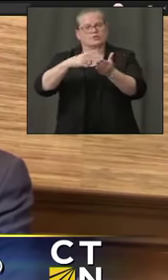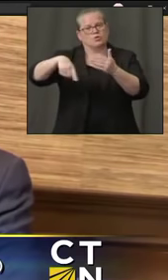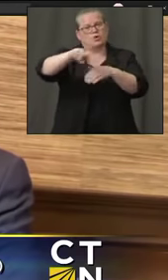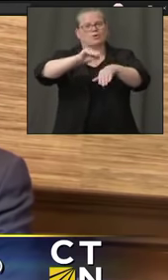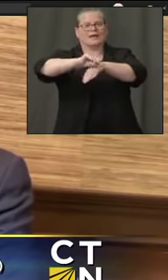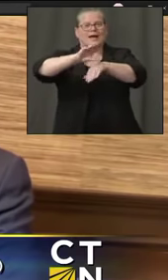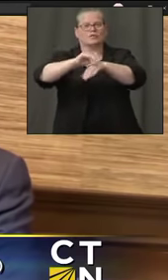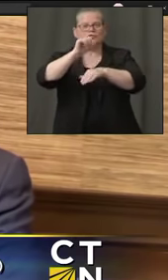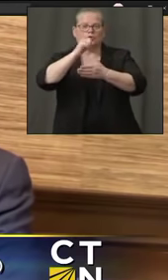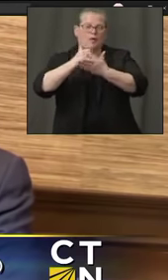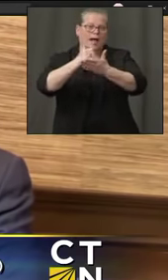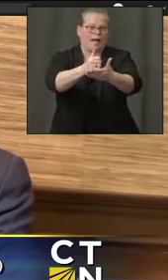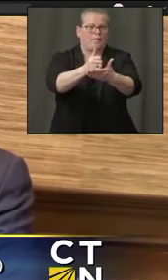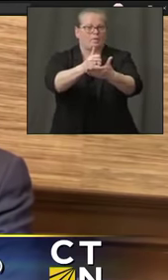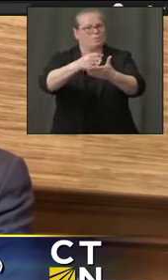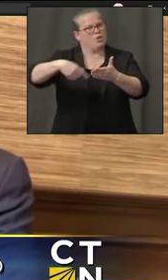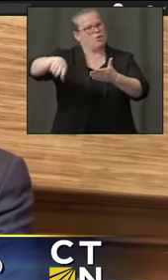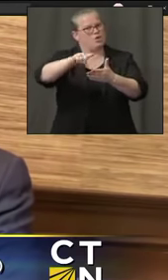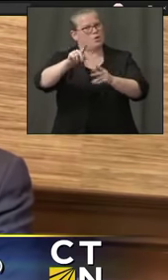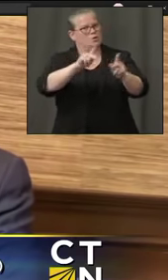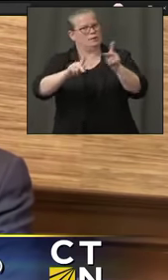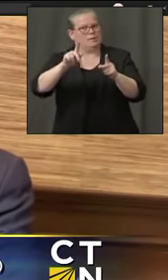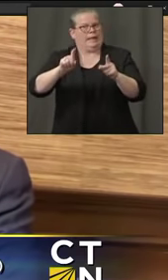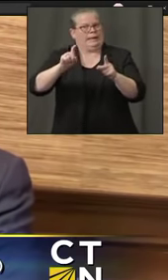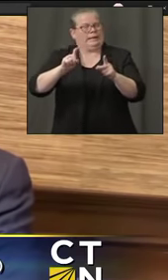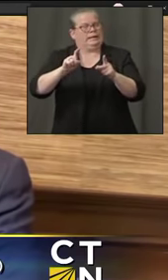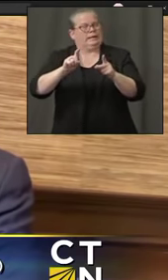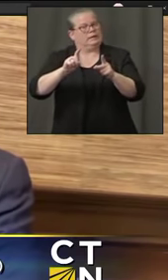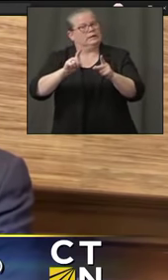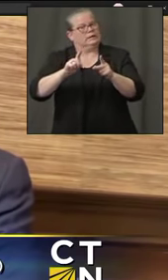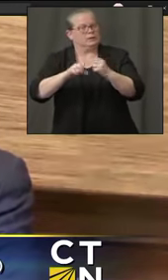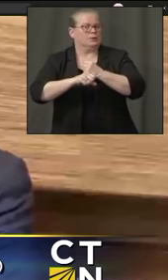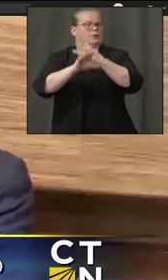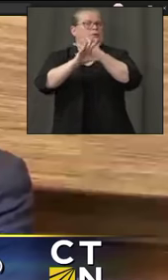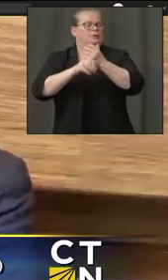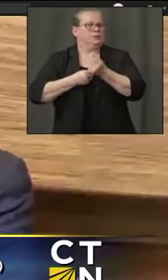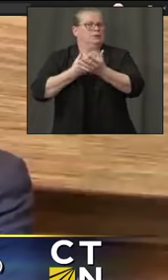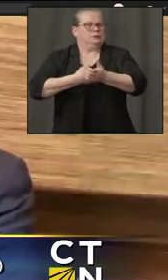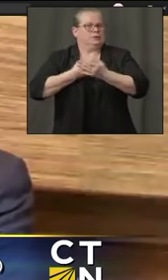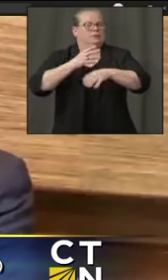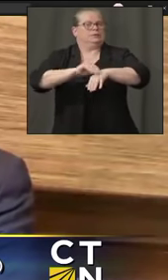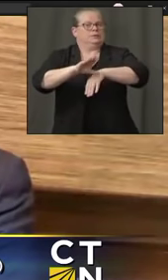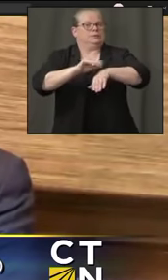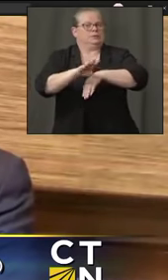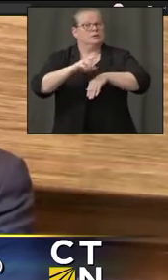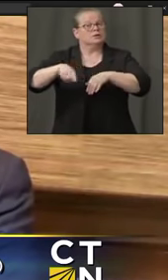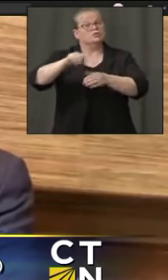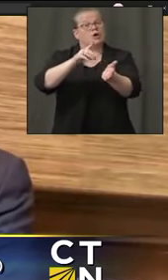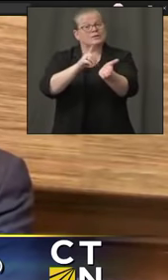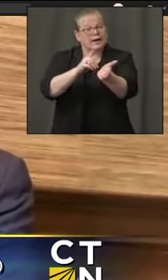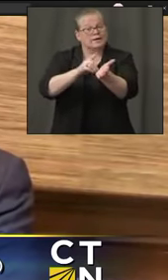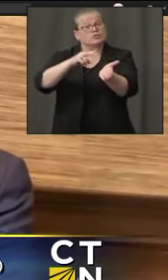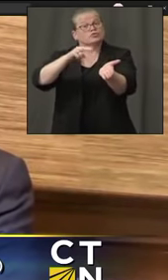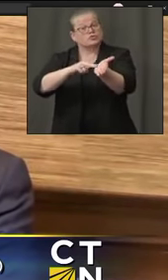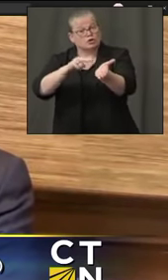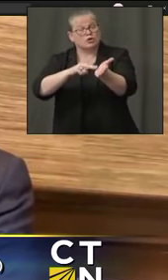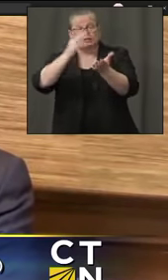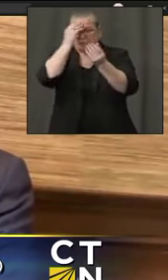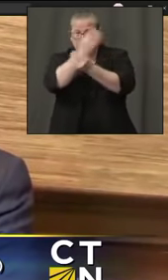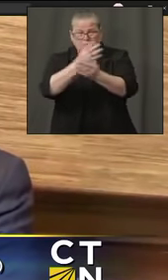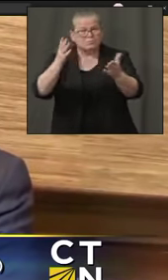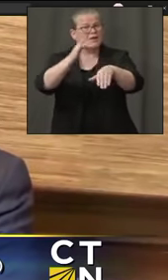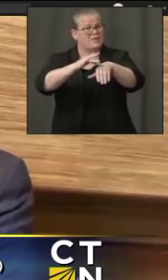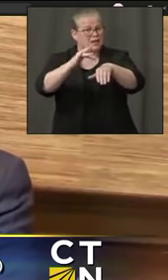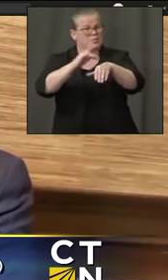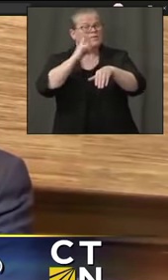lines. I want to make sure that the frontline workers know that these resources are available to them, as is the Aetna's Resources for